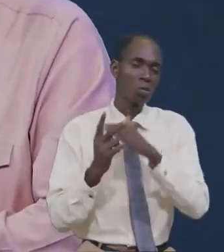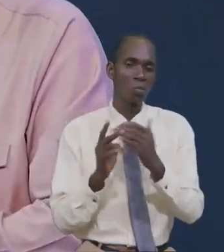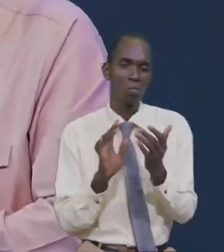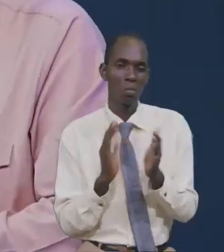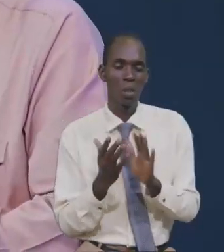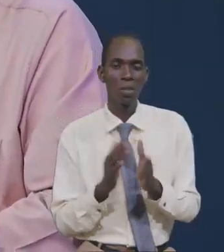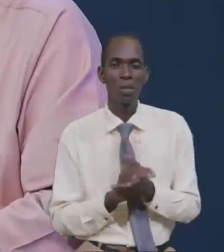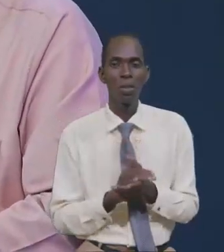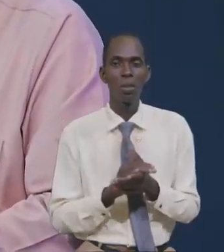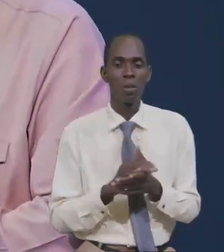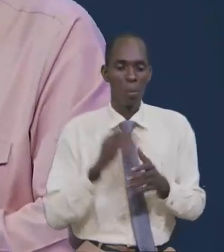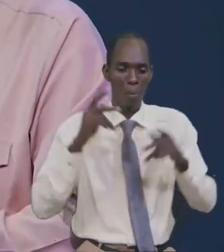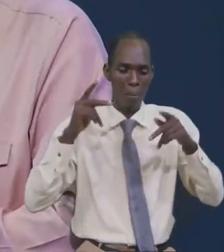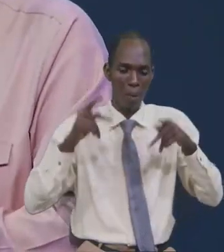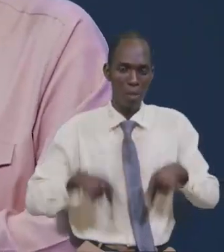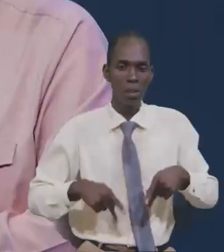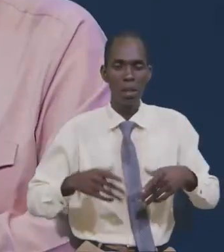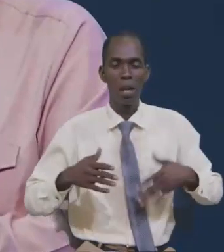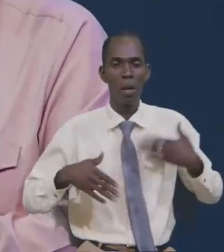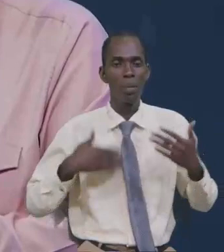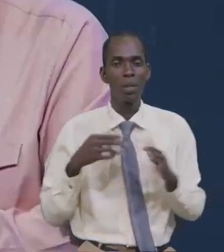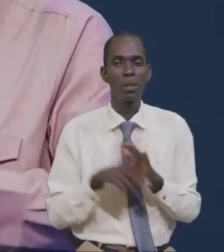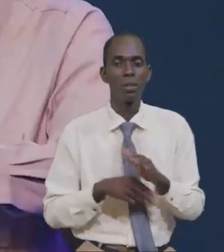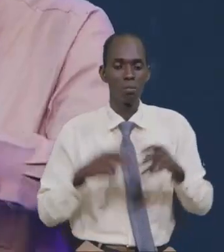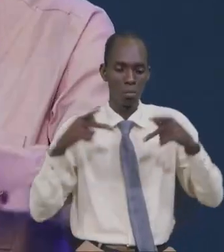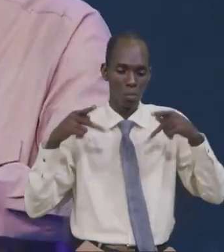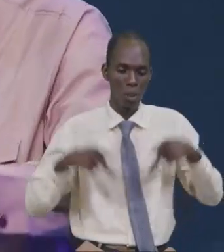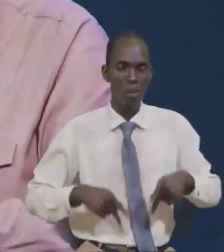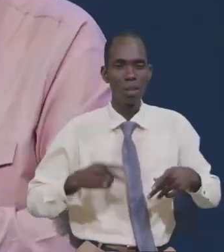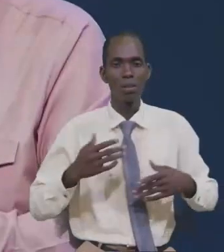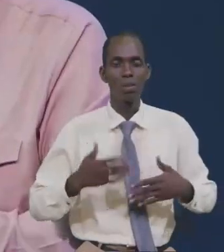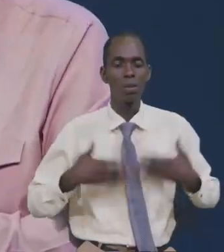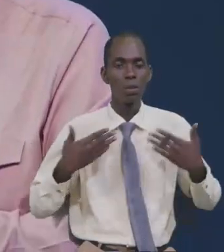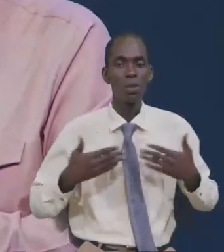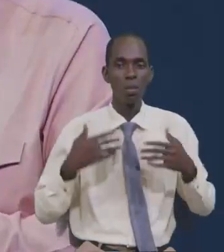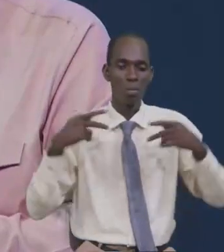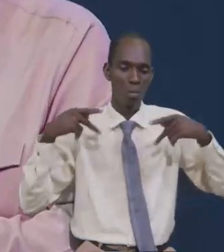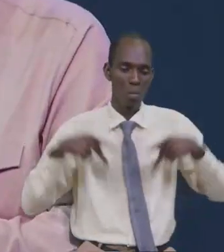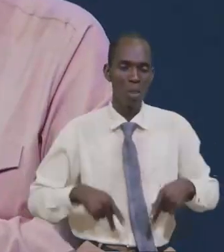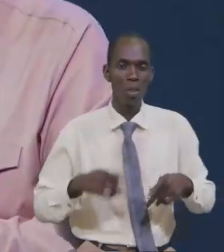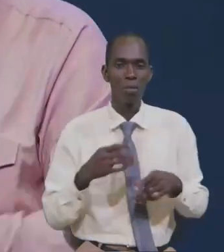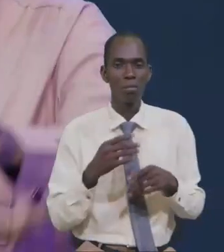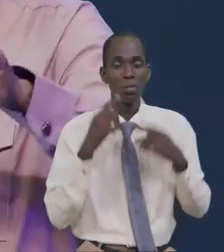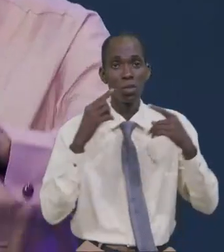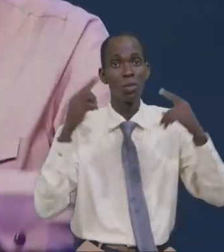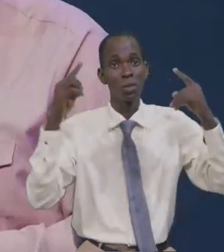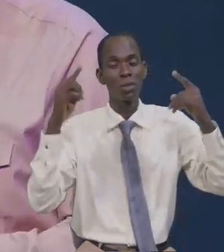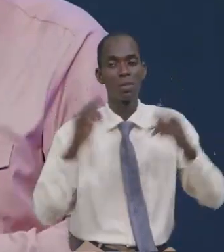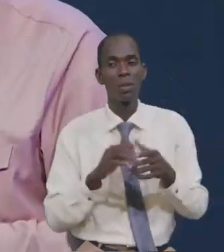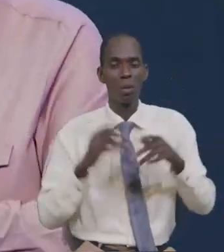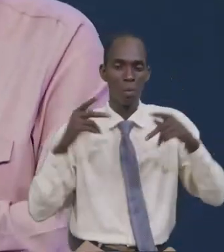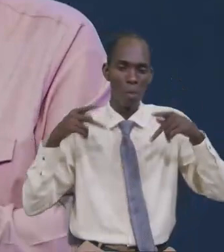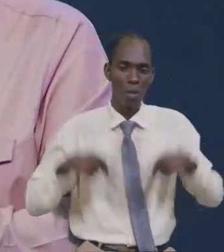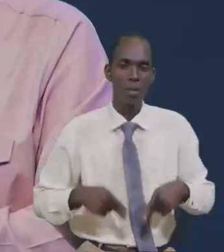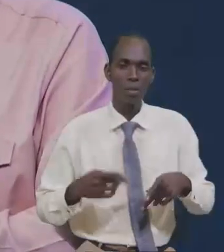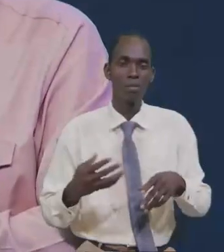fulfillment, personal upliftment, everything about life. Don't say, is